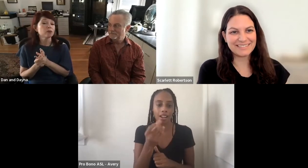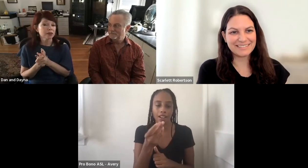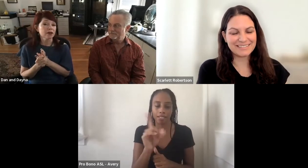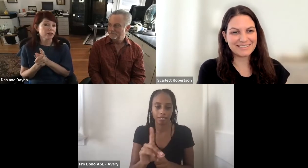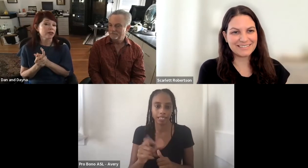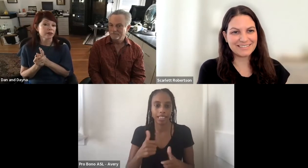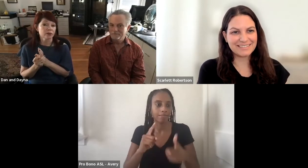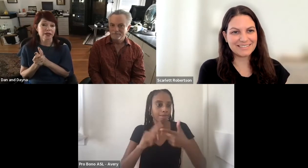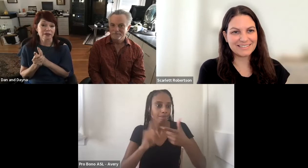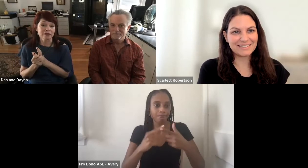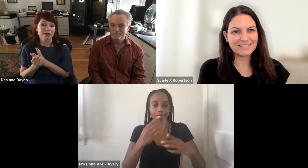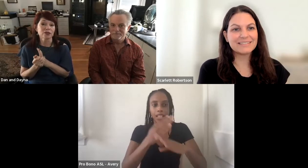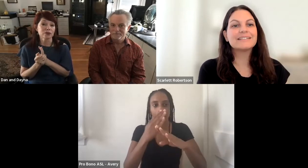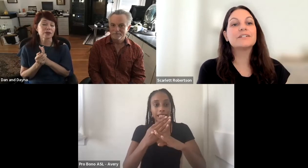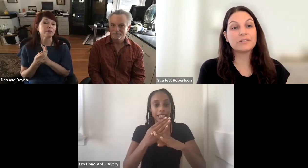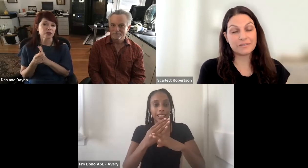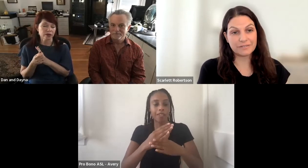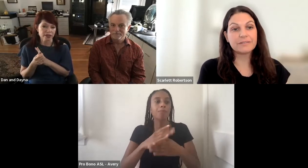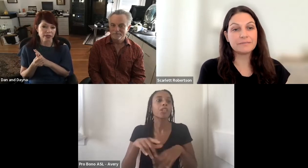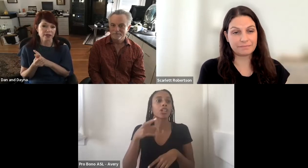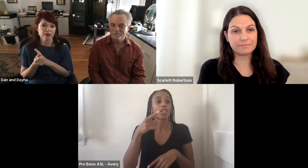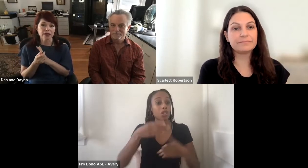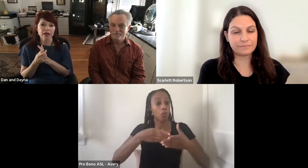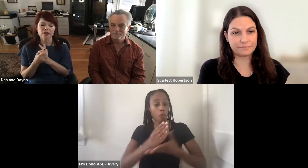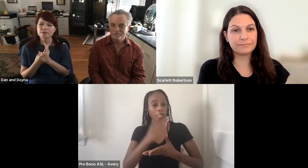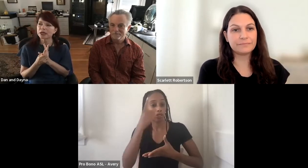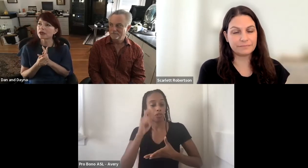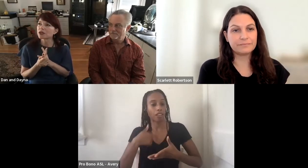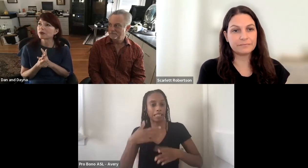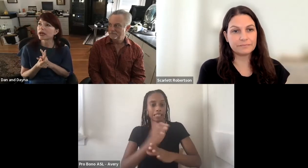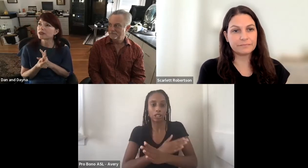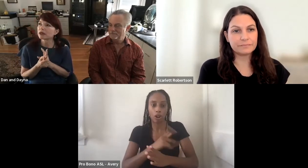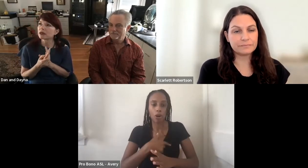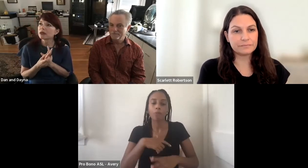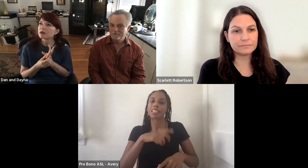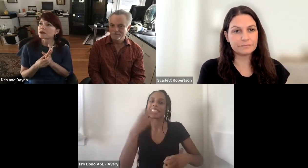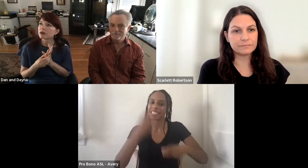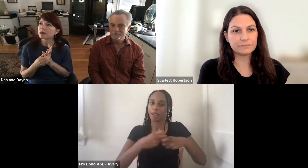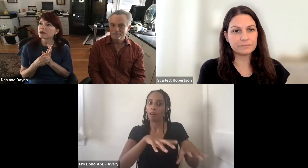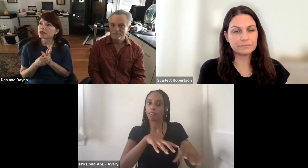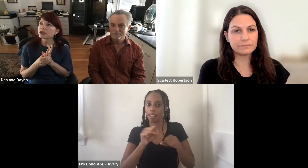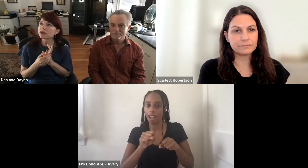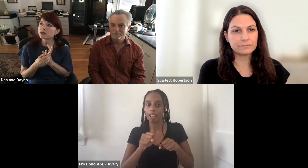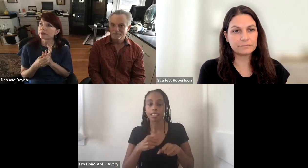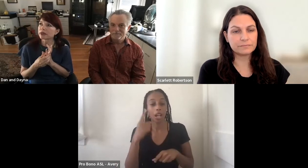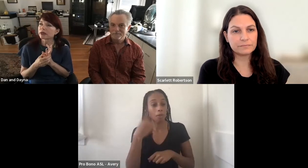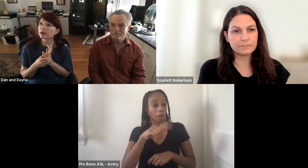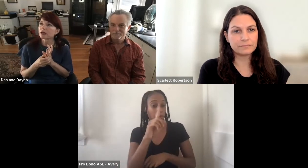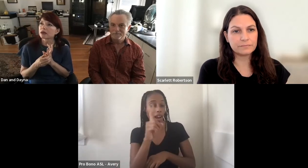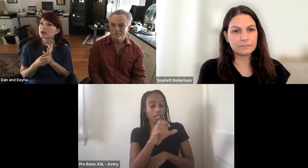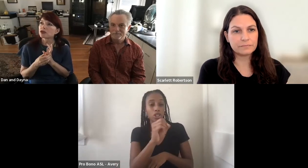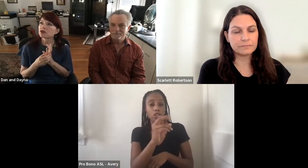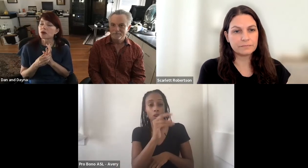going to be really hard to clear the rights to the publishing rights to that song. And because we were asking Sony Publishing to do